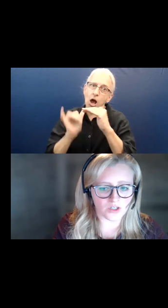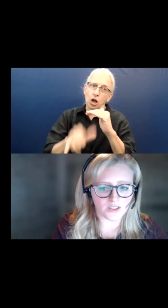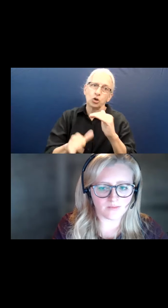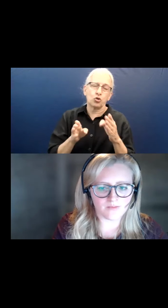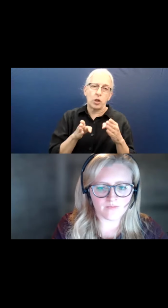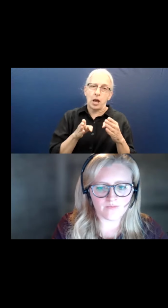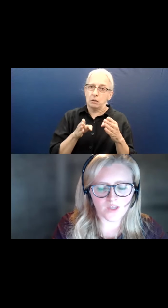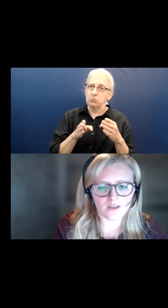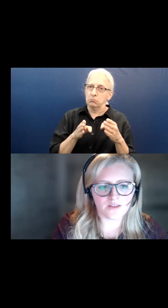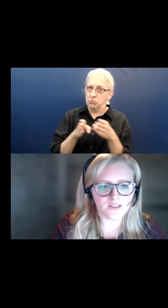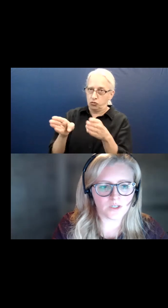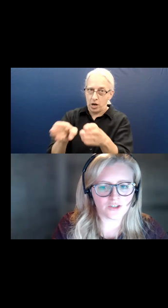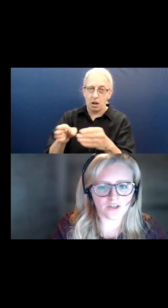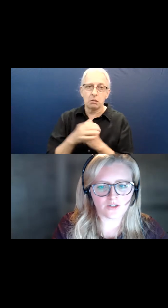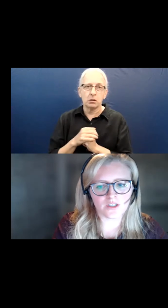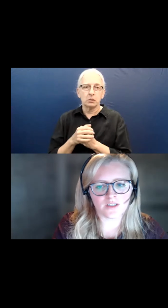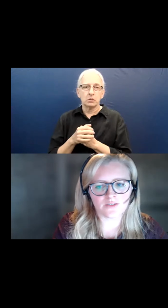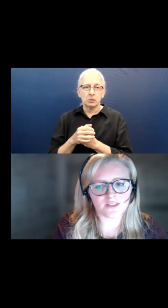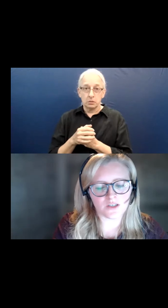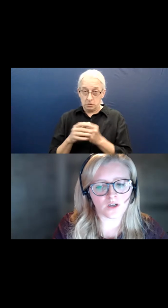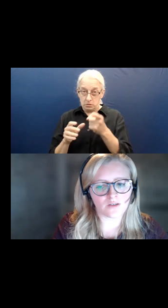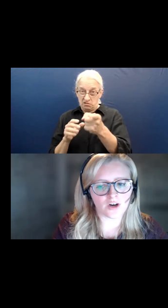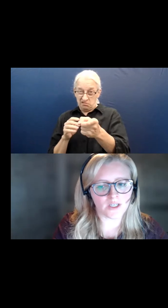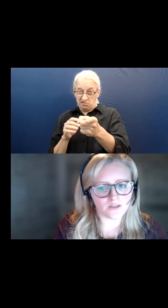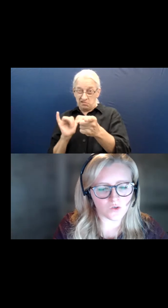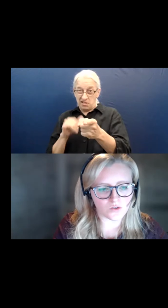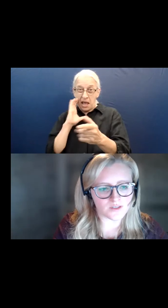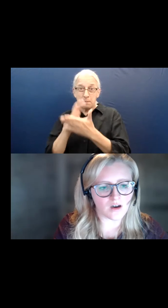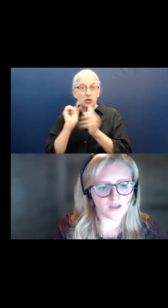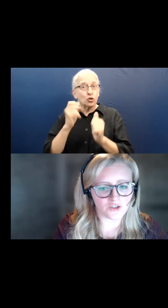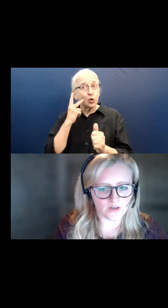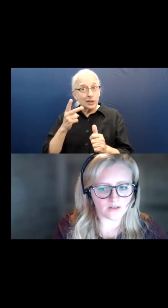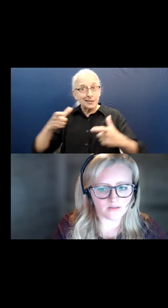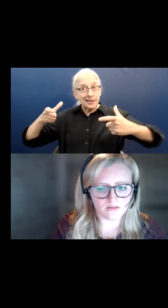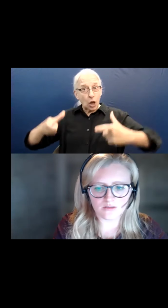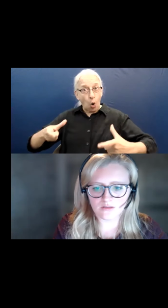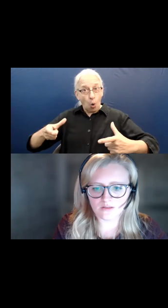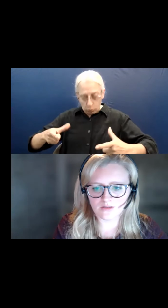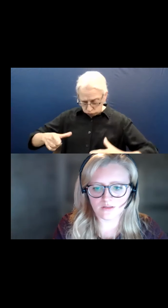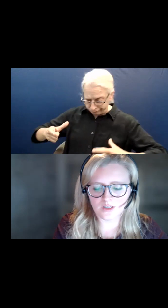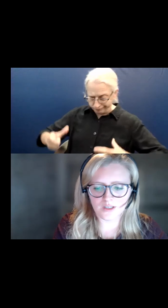51st Street. In this picture, you can even see one of our maintenance holes on the trail.